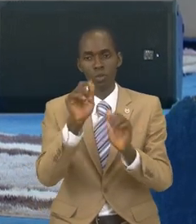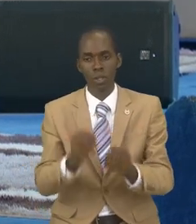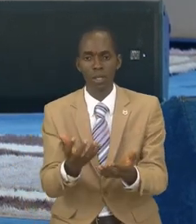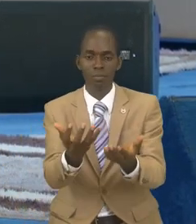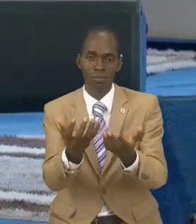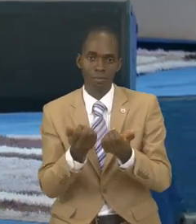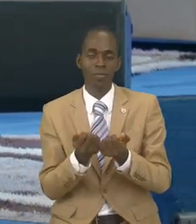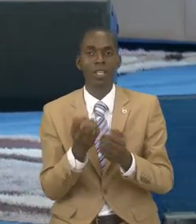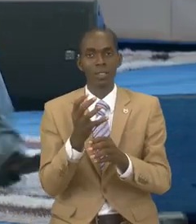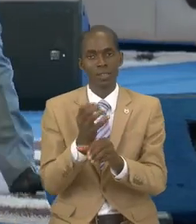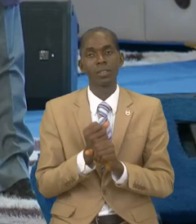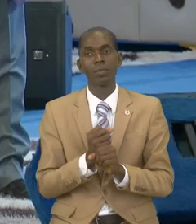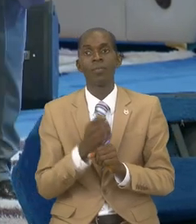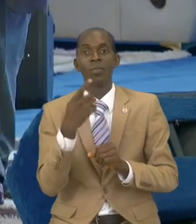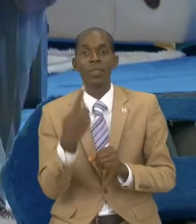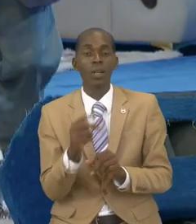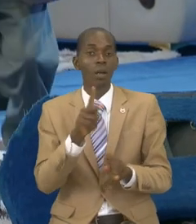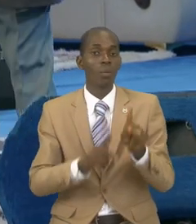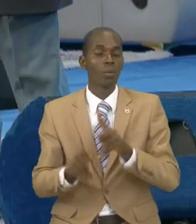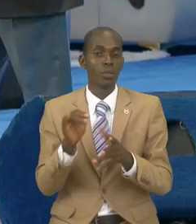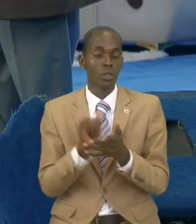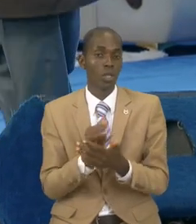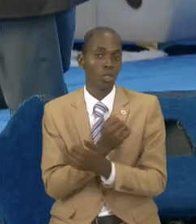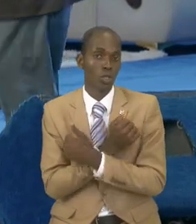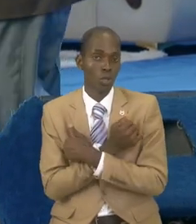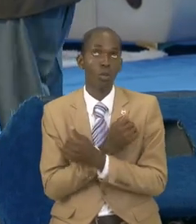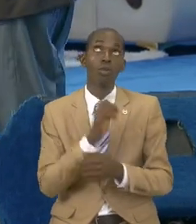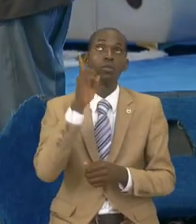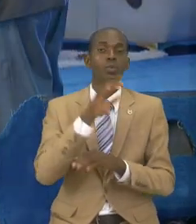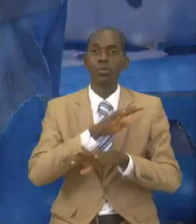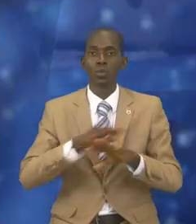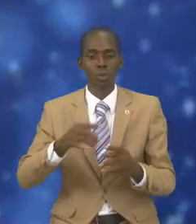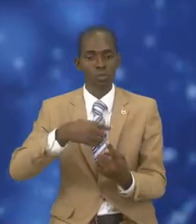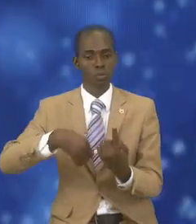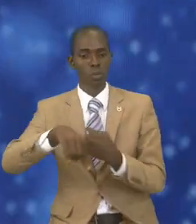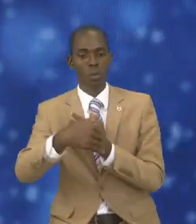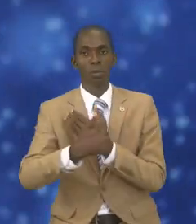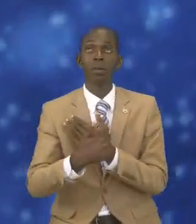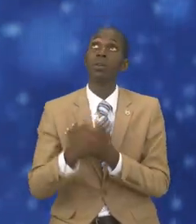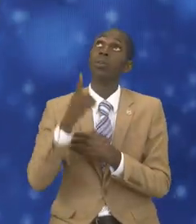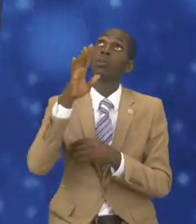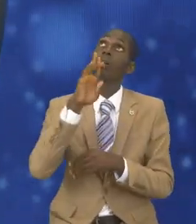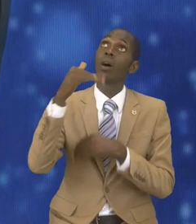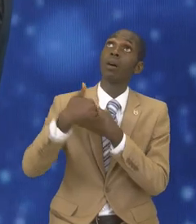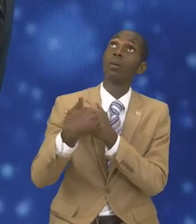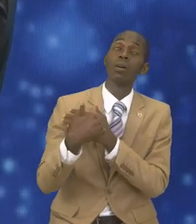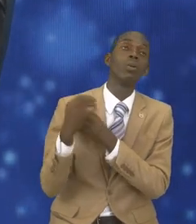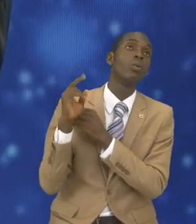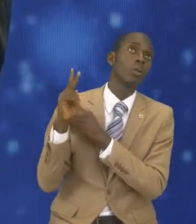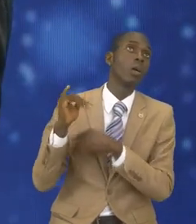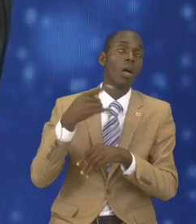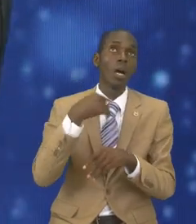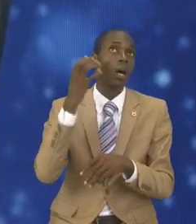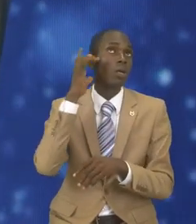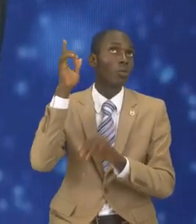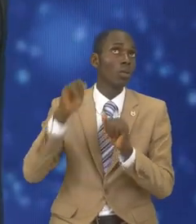The people that love him, they don't turn their backs on God. Okay, God, you are the back there. They say you can heal.